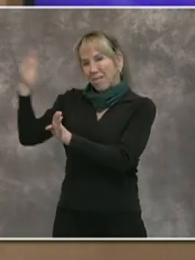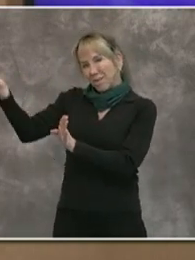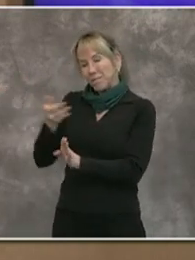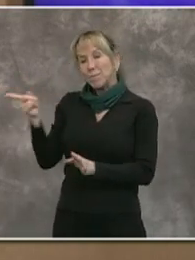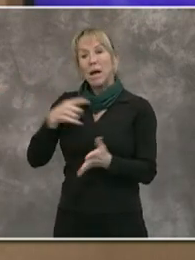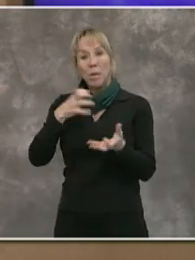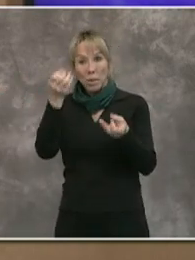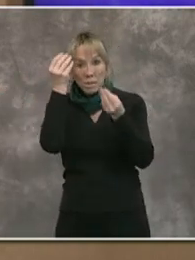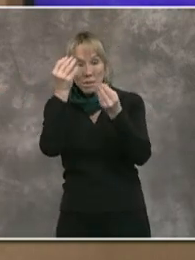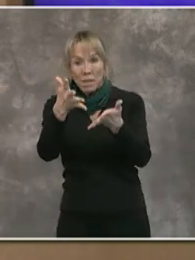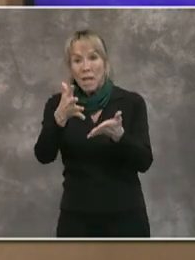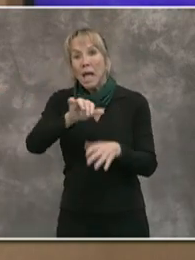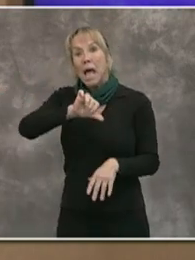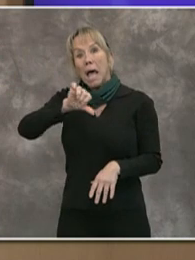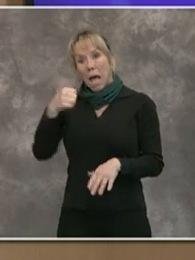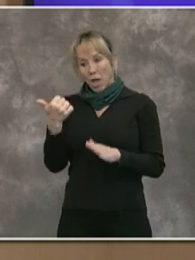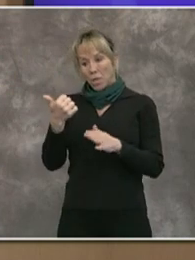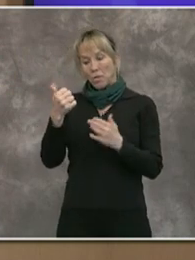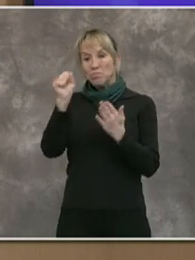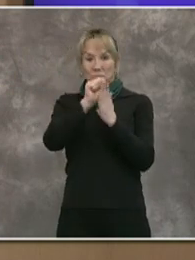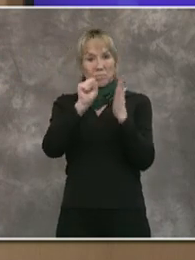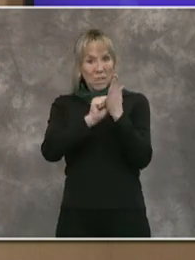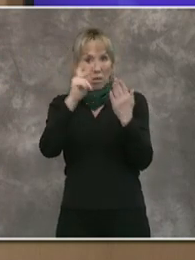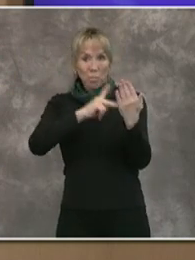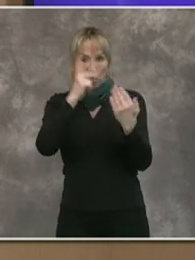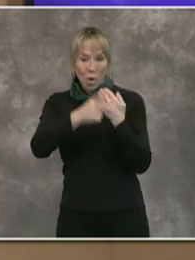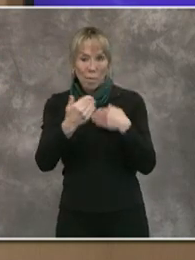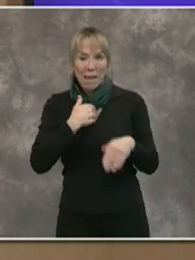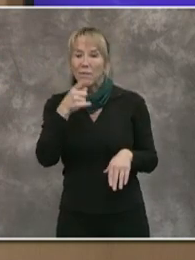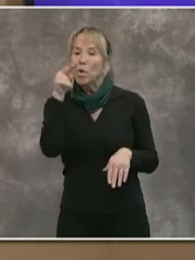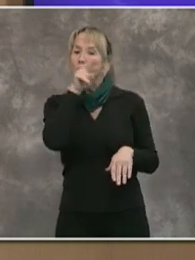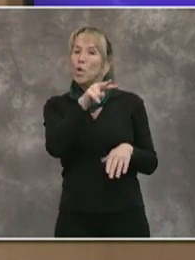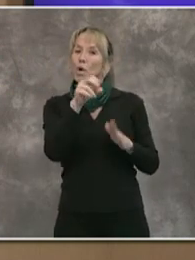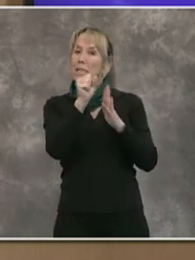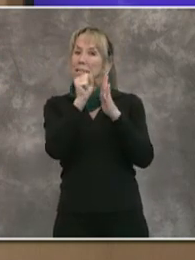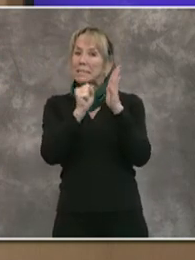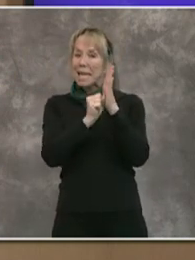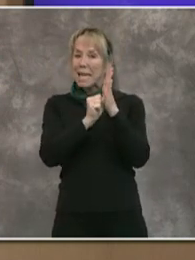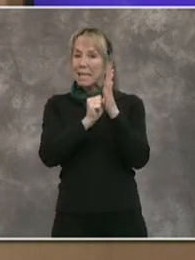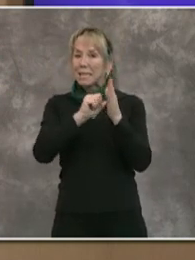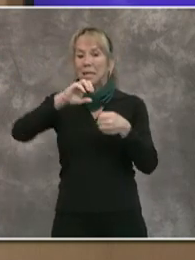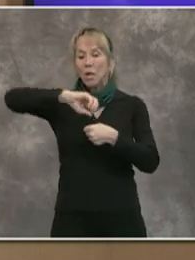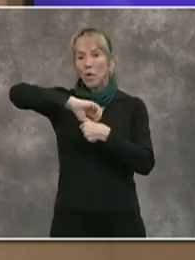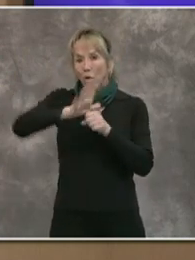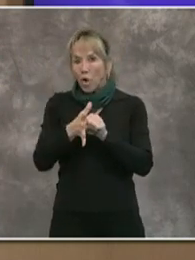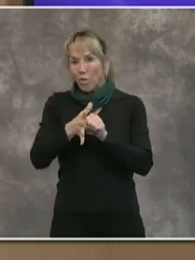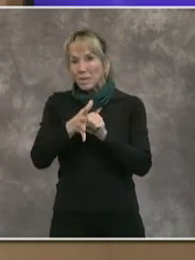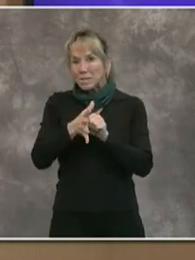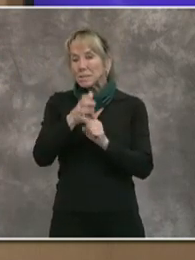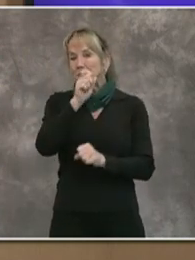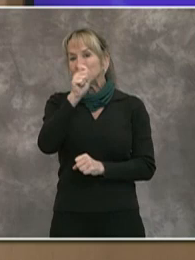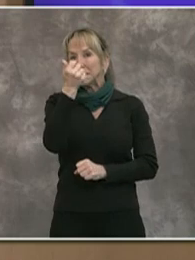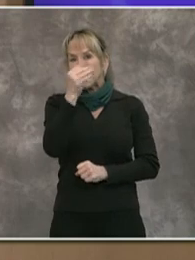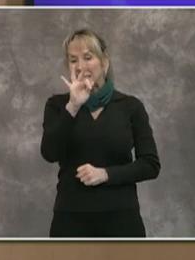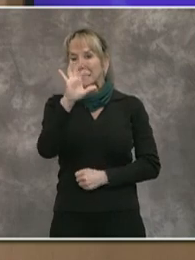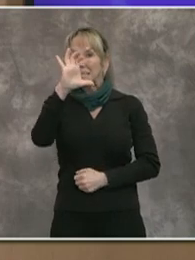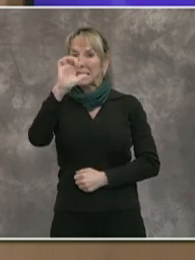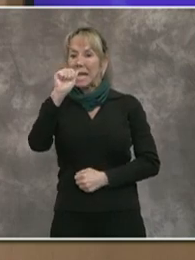in addition to what the SBA is offering. If you go to the state's website at covid19.ca.gov,